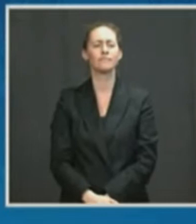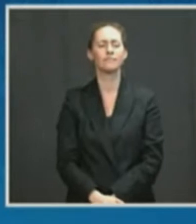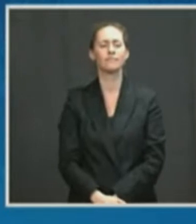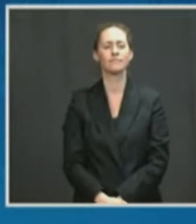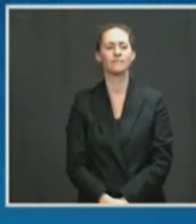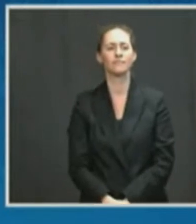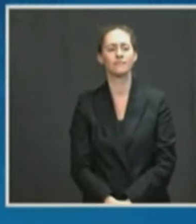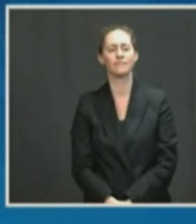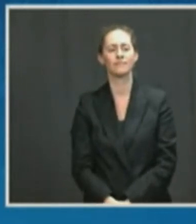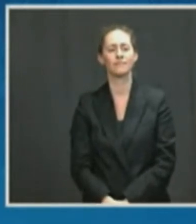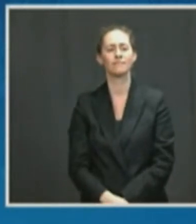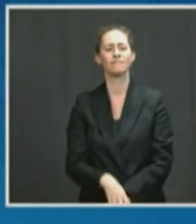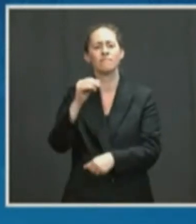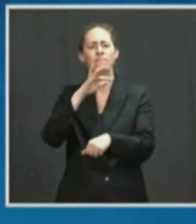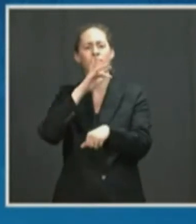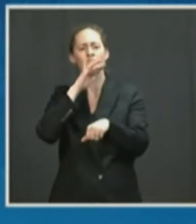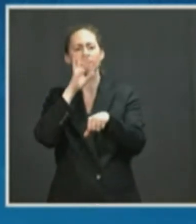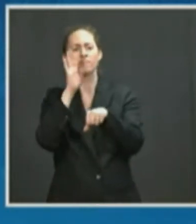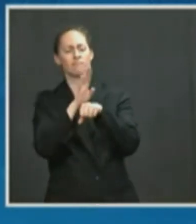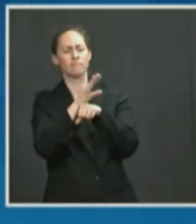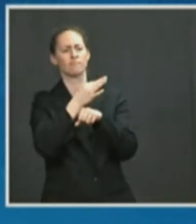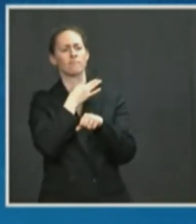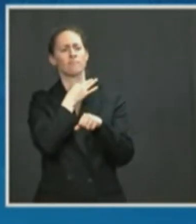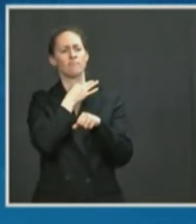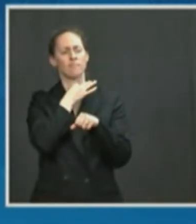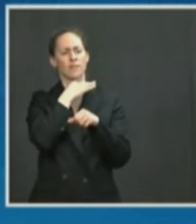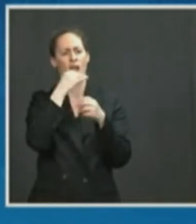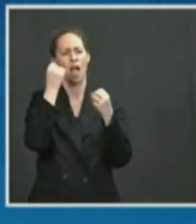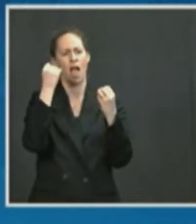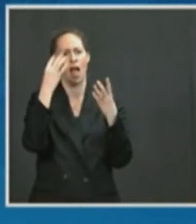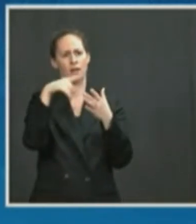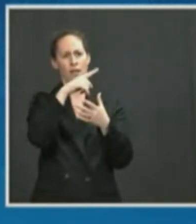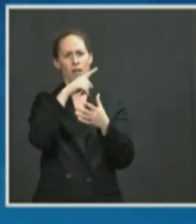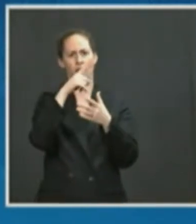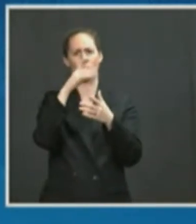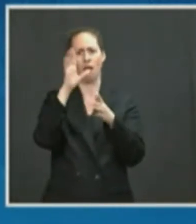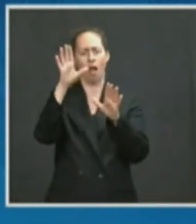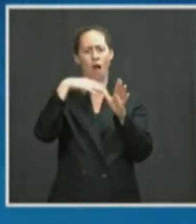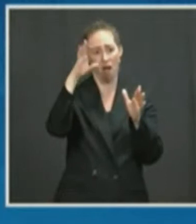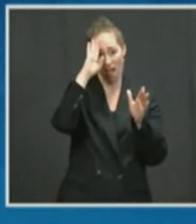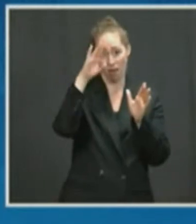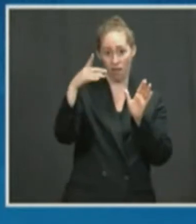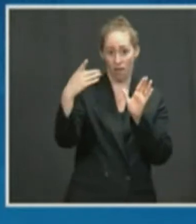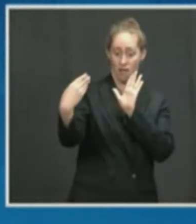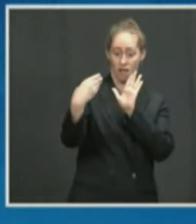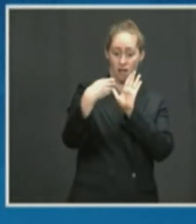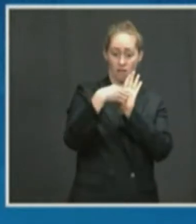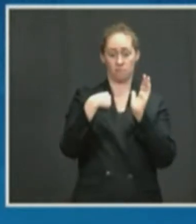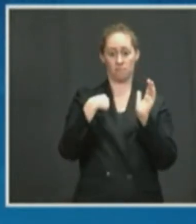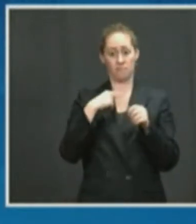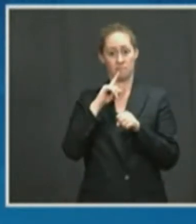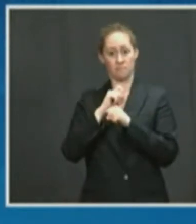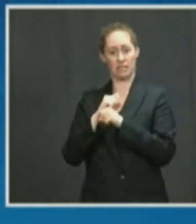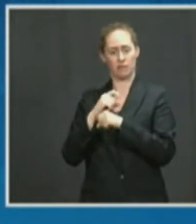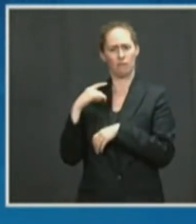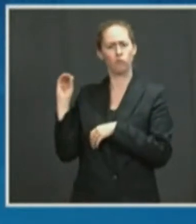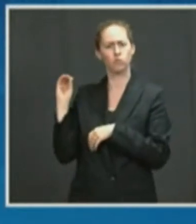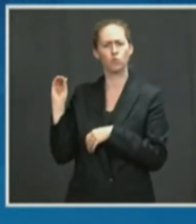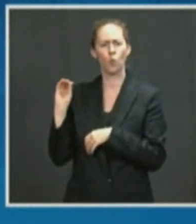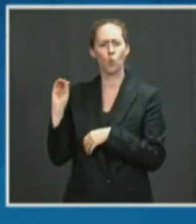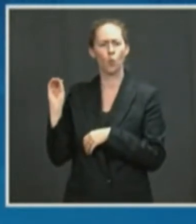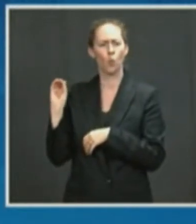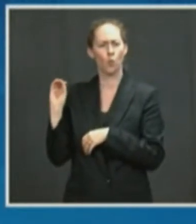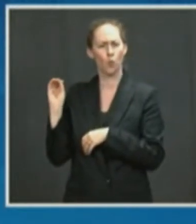0. We are in an honest fight against corruption, but corruption understood